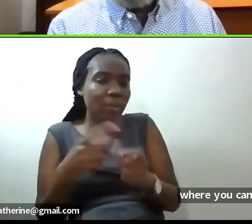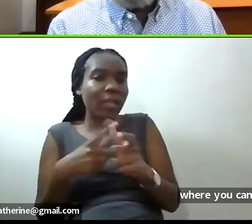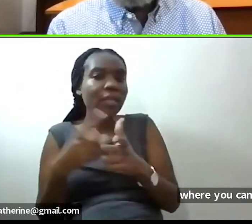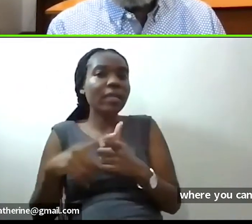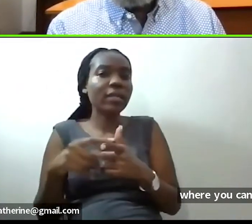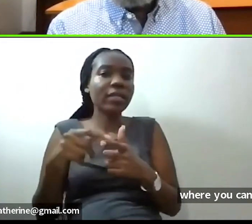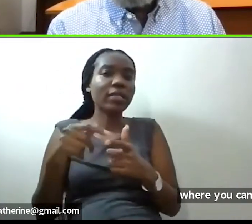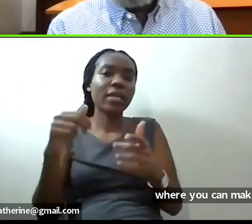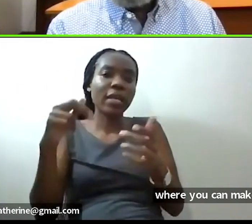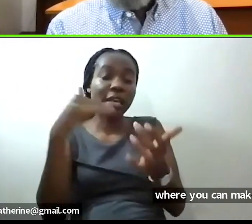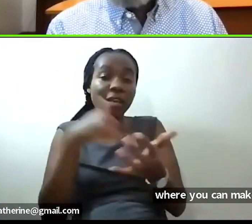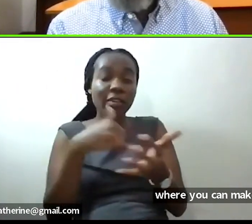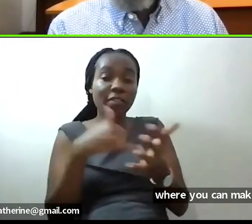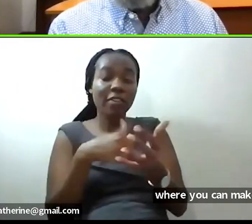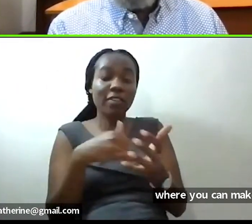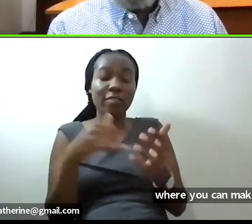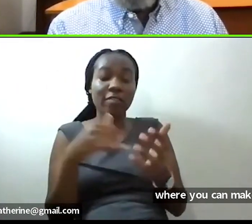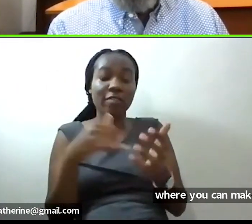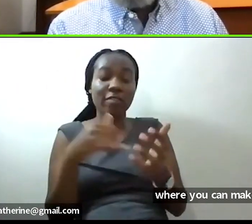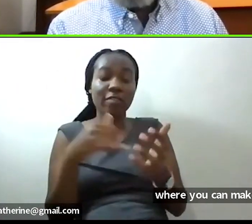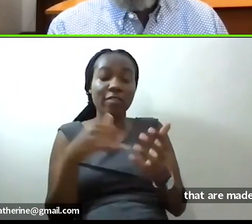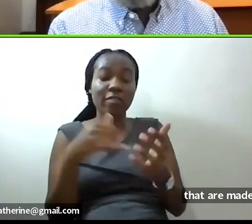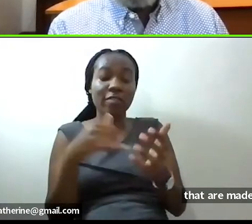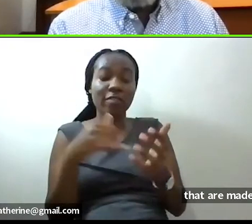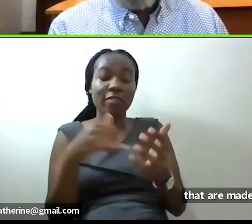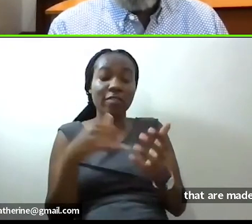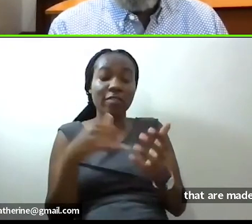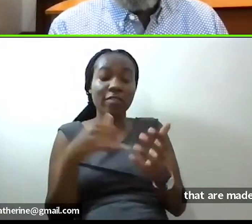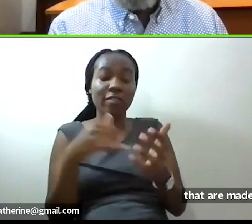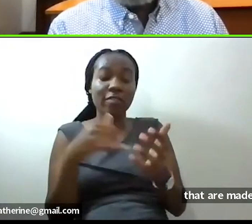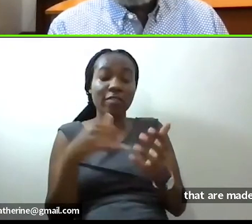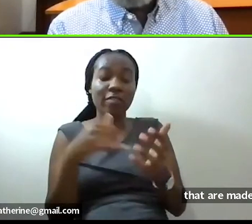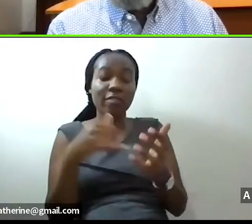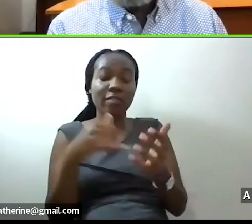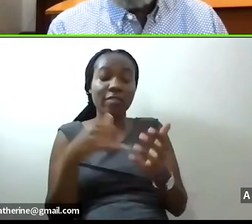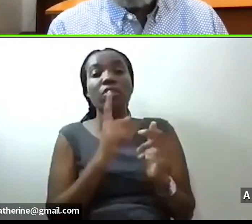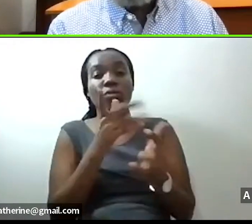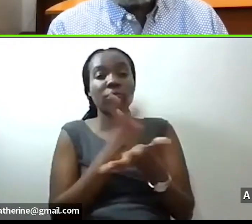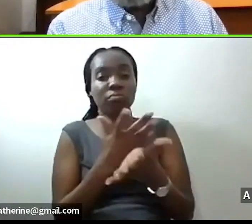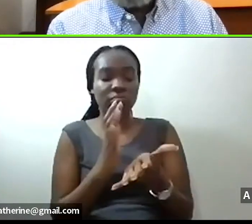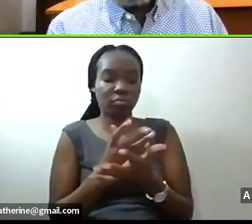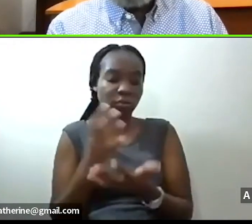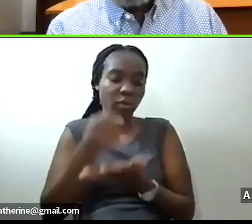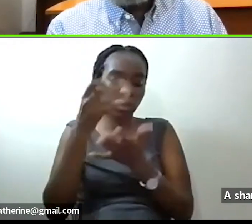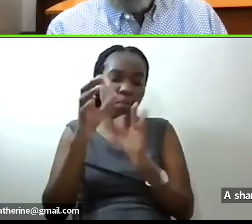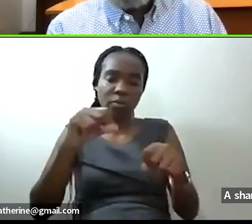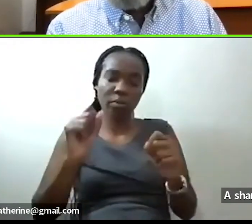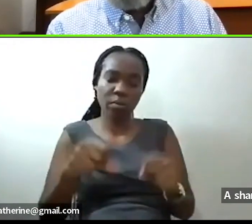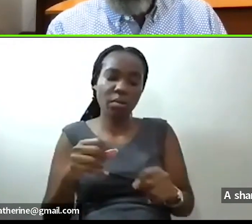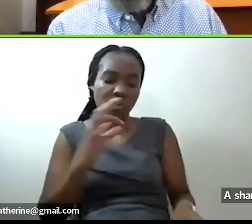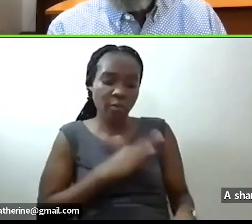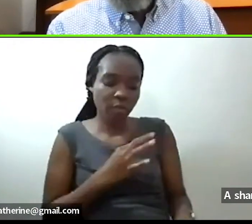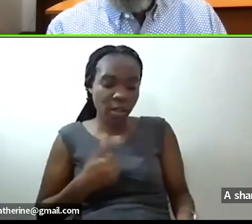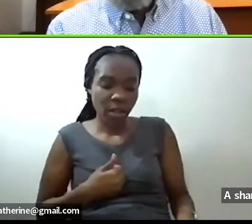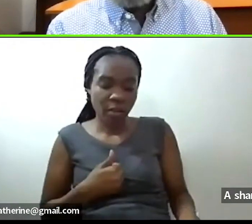general meetings. A shareholder expects profits from the company they have been part